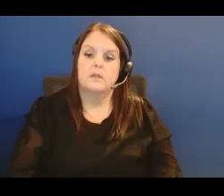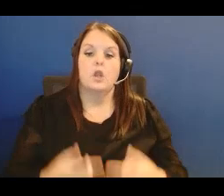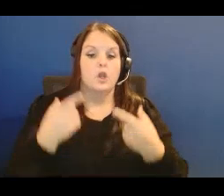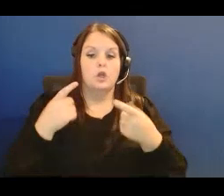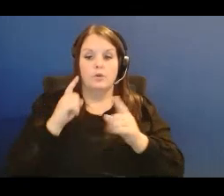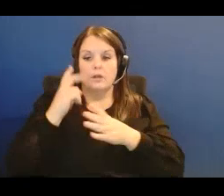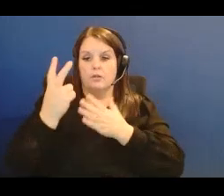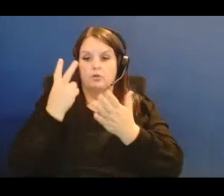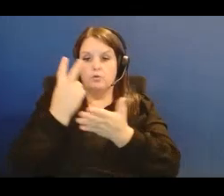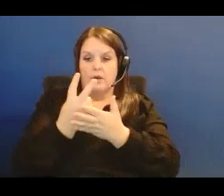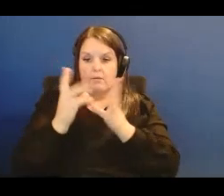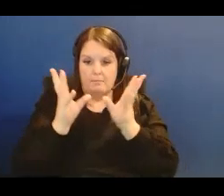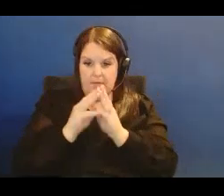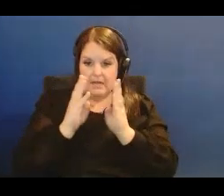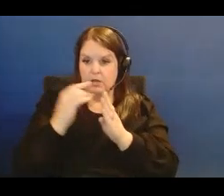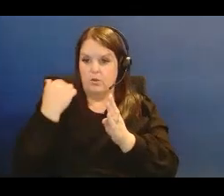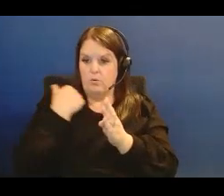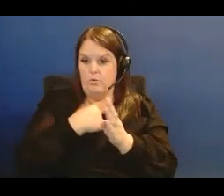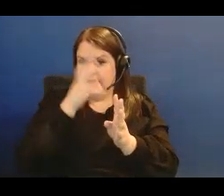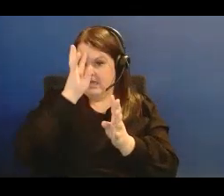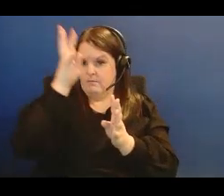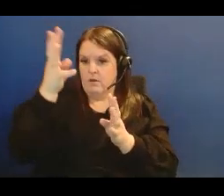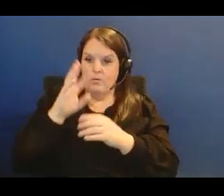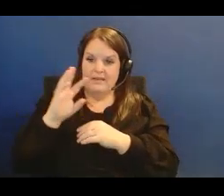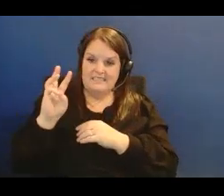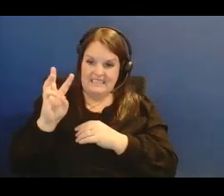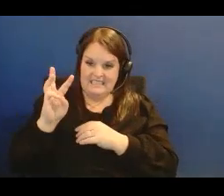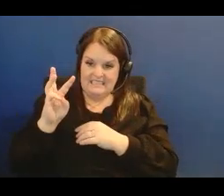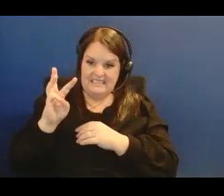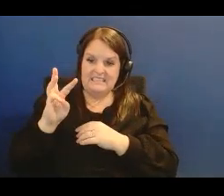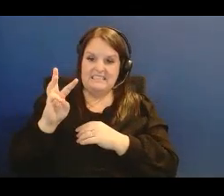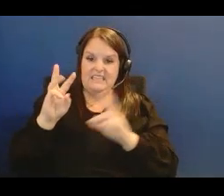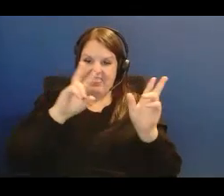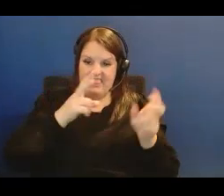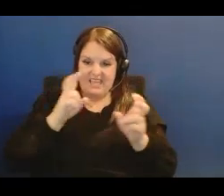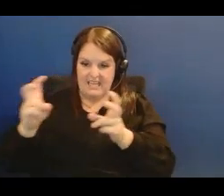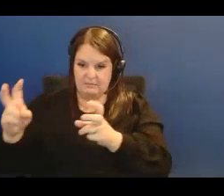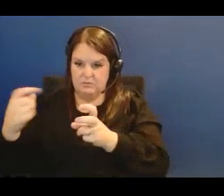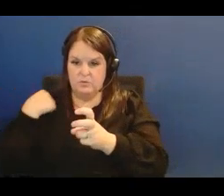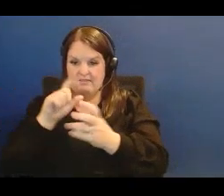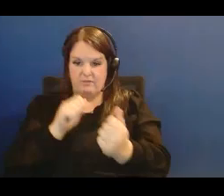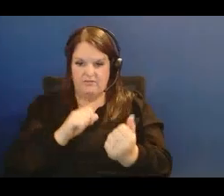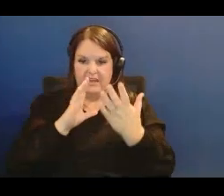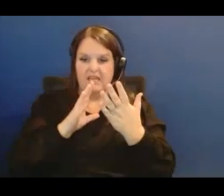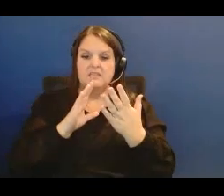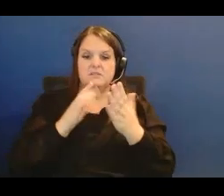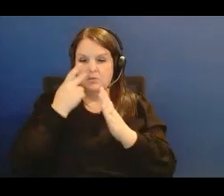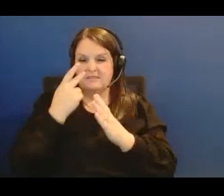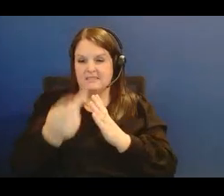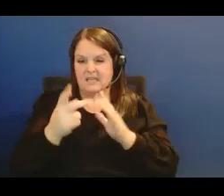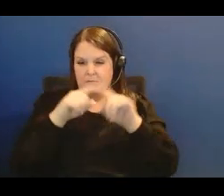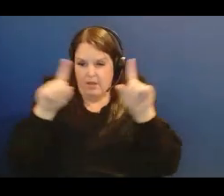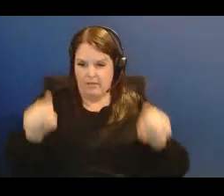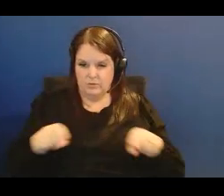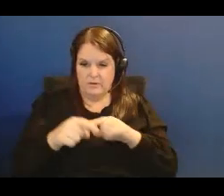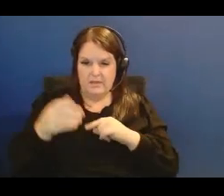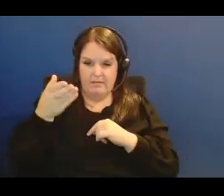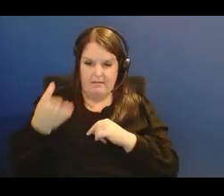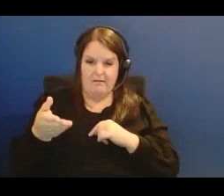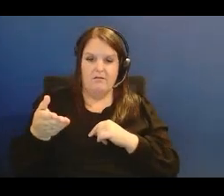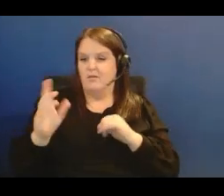meeting, we came up with 6 thematic areas, and that you see them on the screen there.